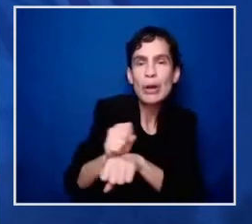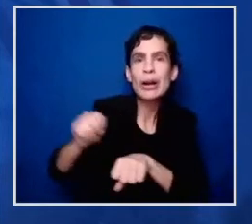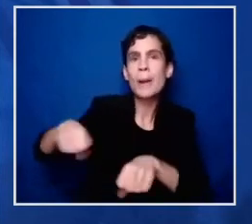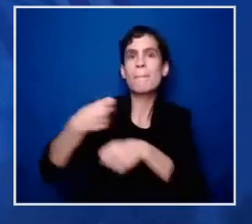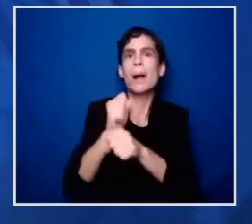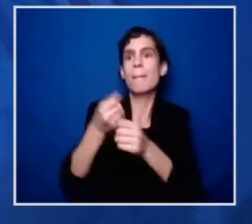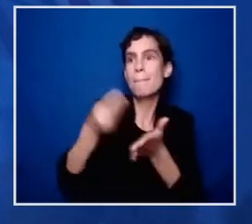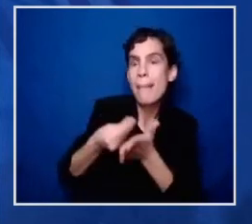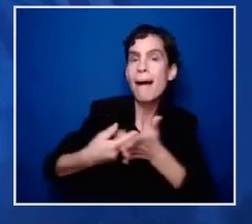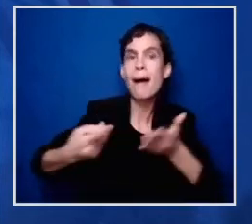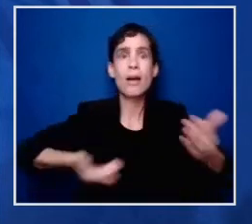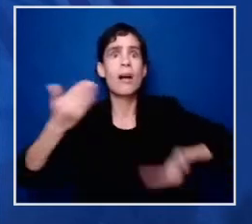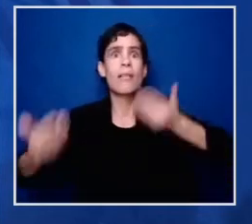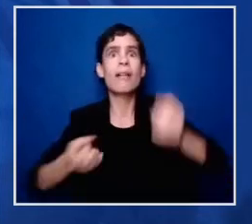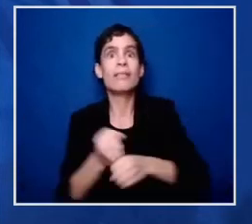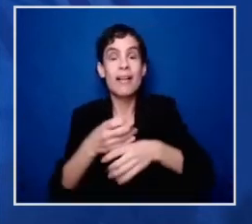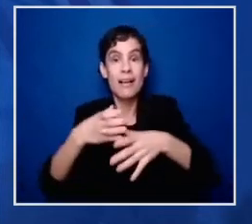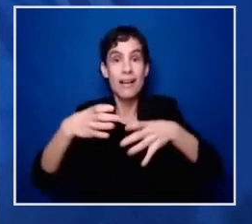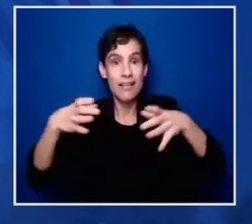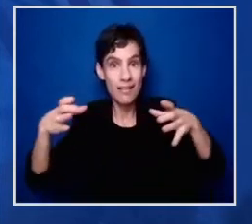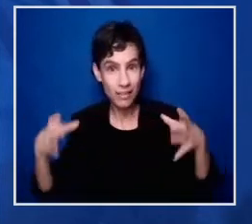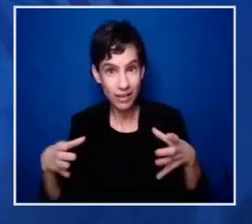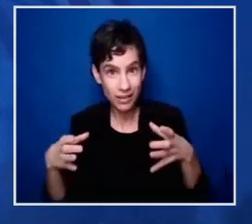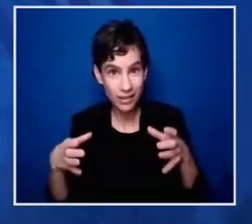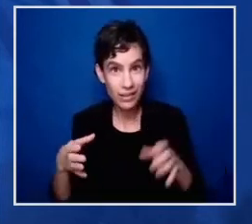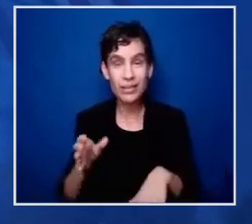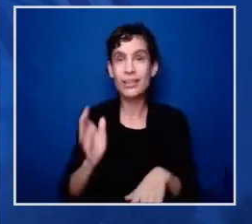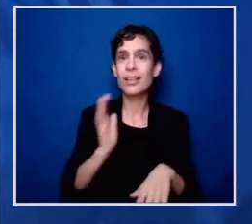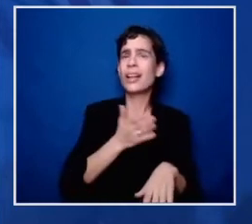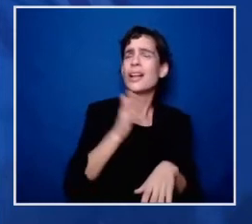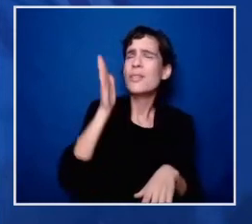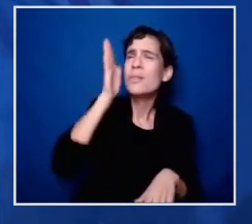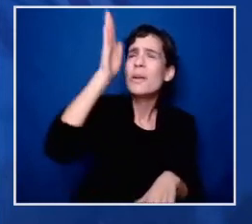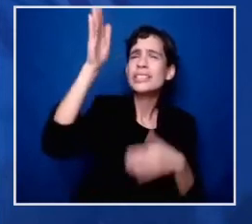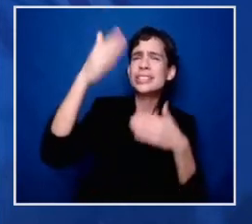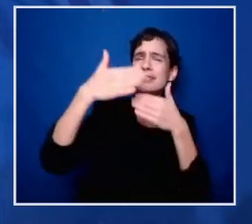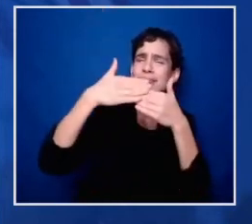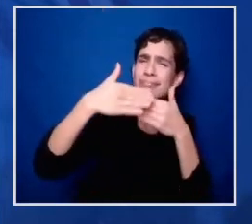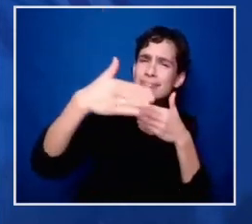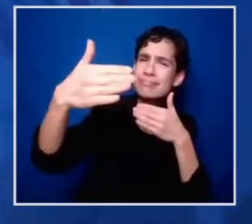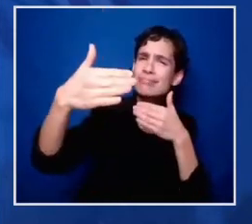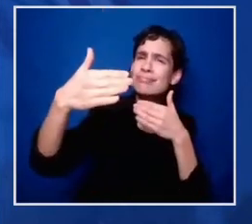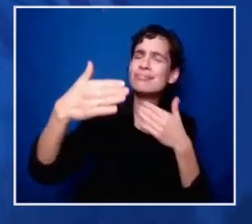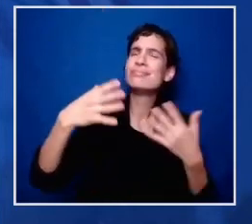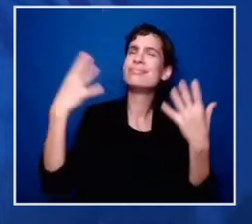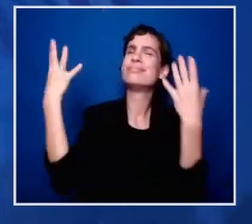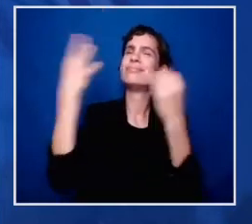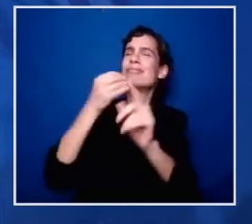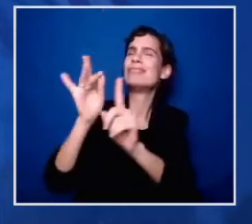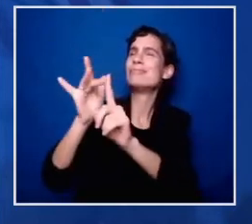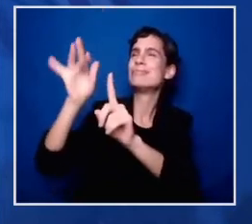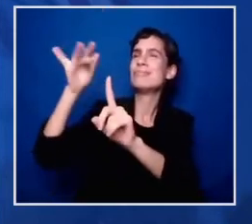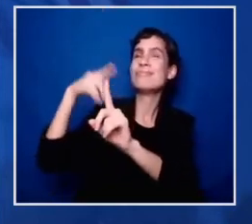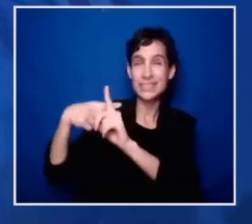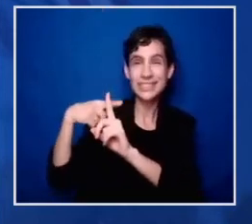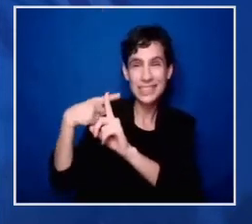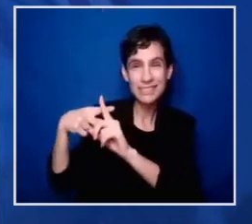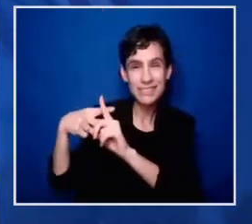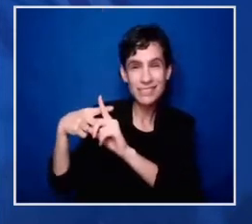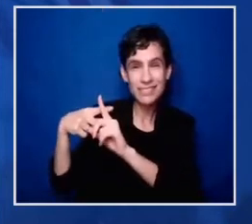future. President-elect Biden sent all of Indian country a strong indication of what positive change may be in store for